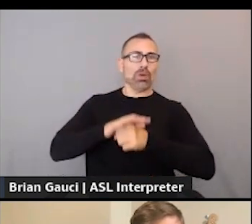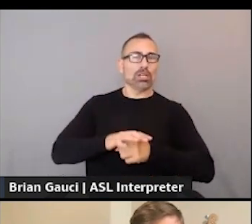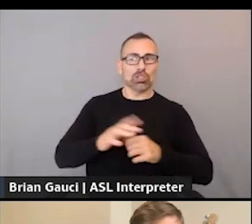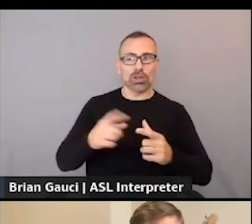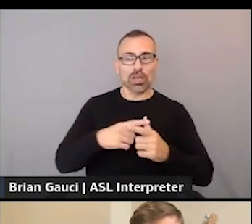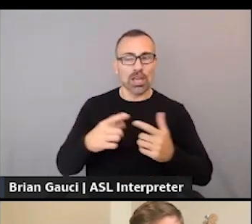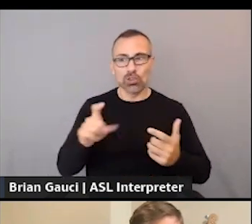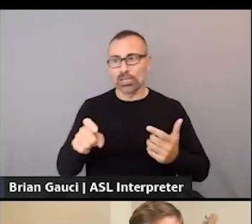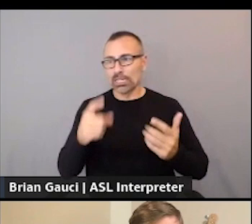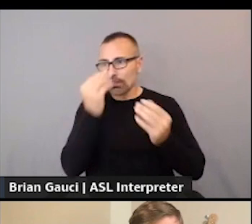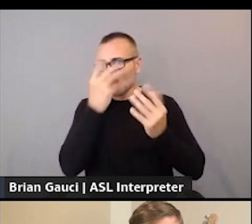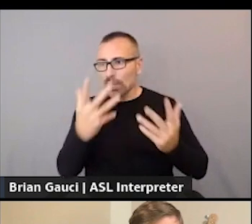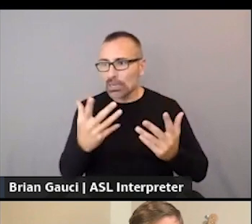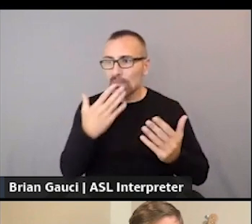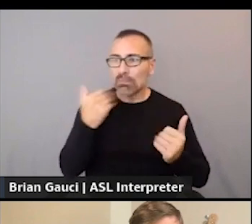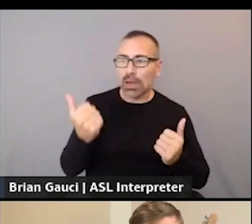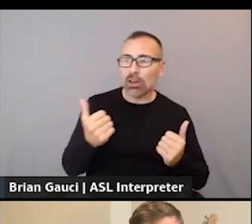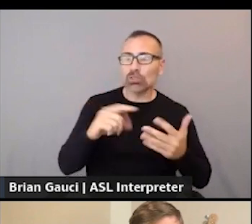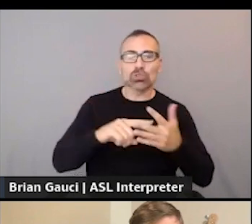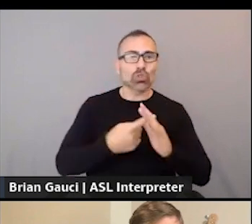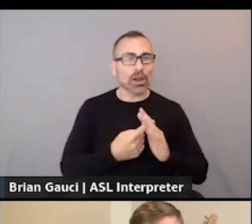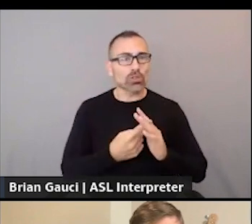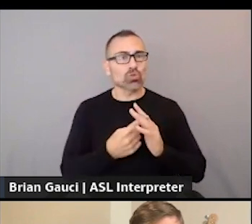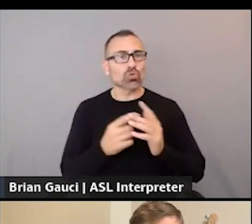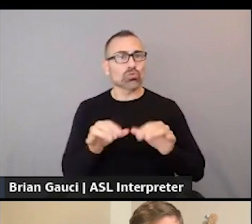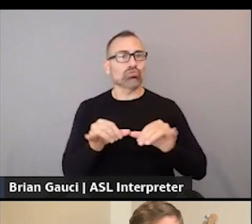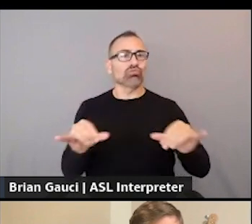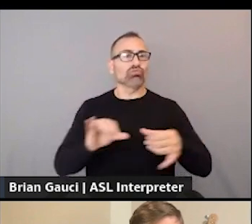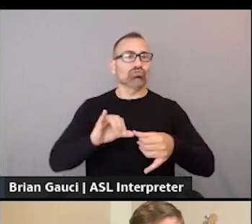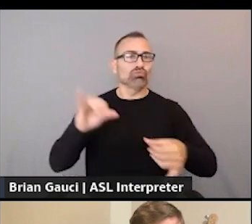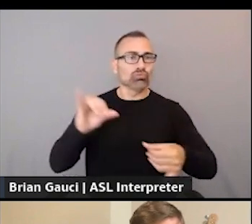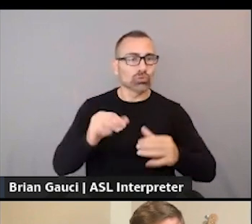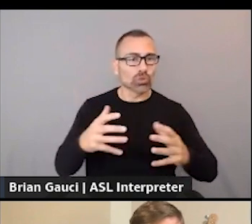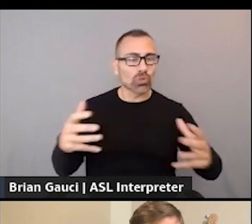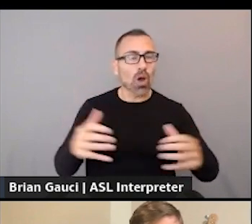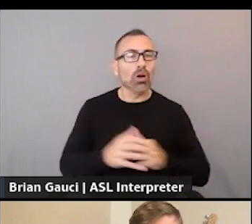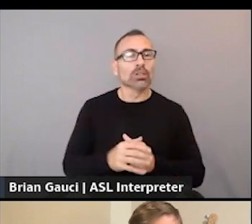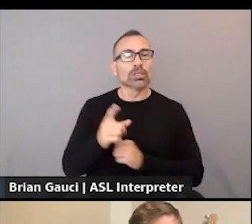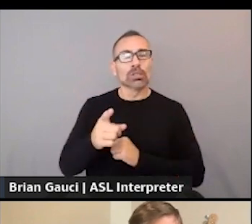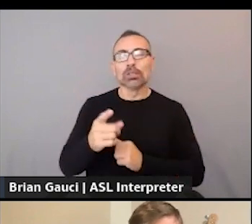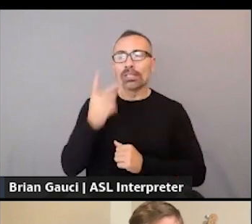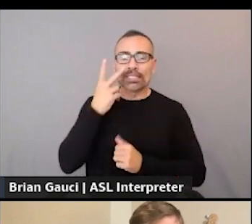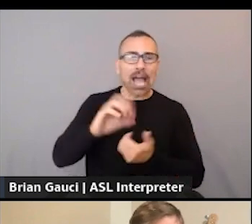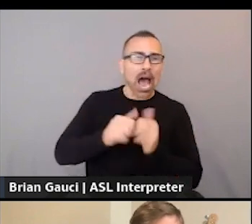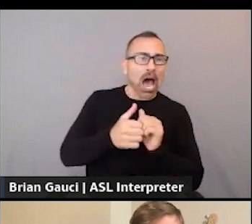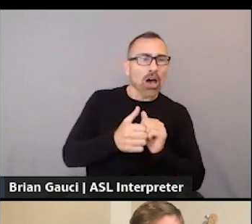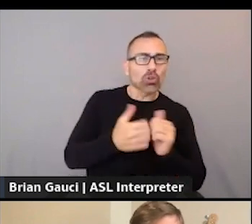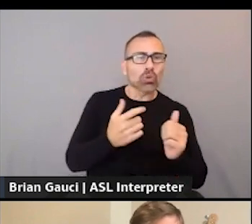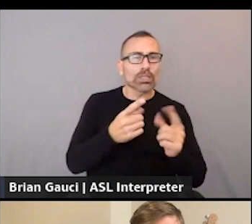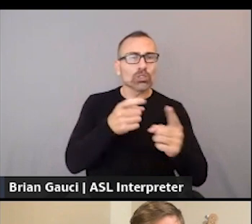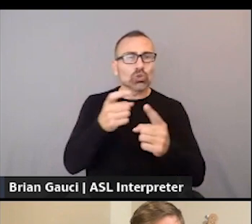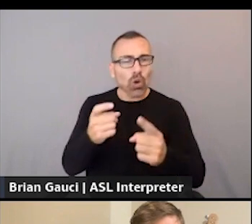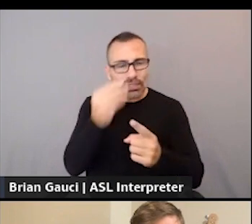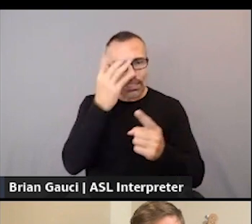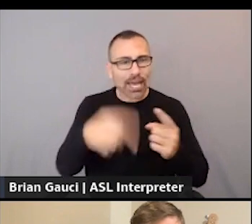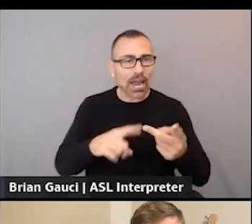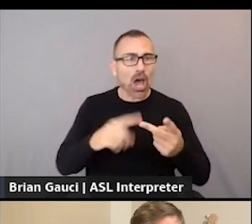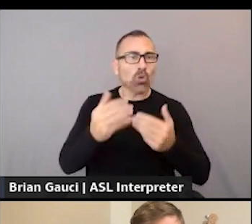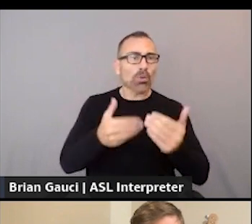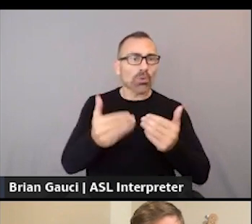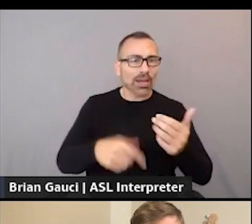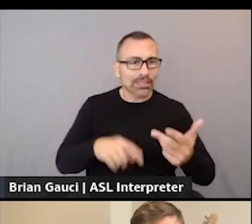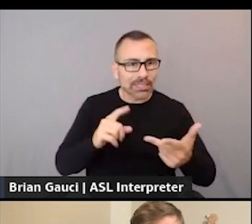and you're starting to scale and grow, you can focus on crawl. How do we source the data? Walk, how are we processing it? How are we starting to automate